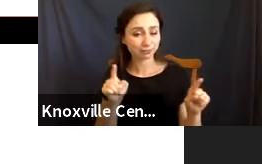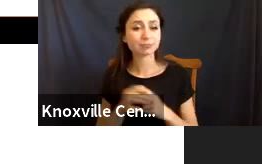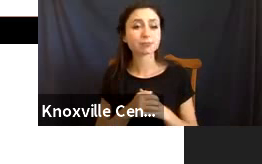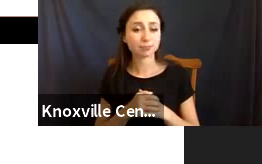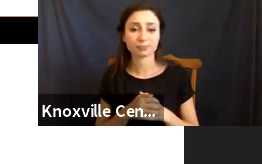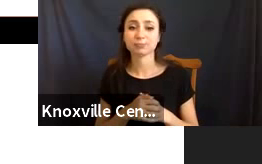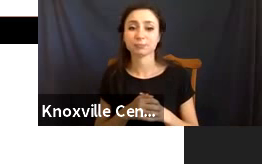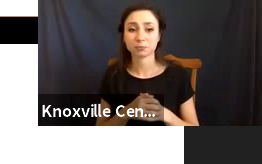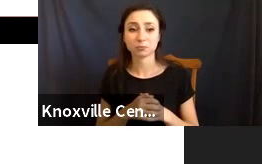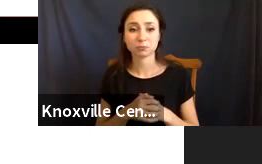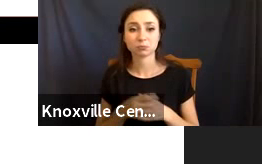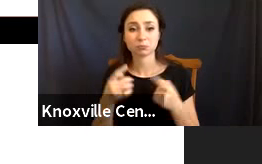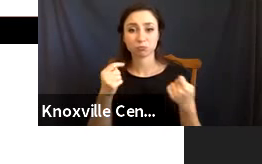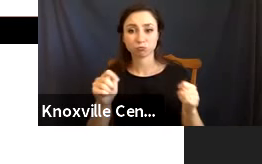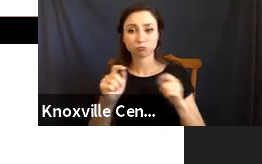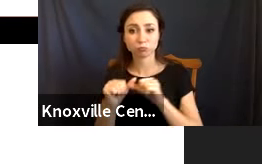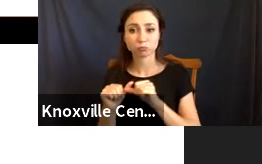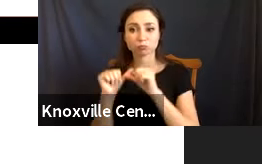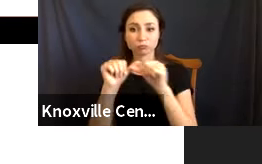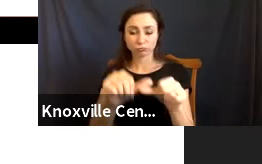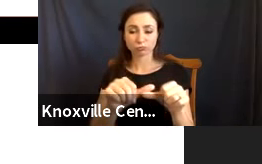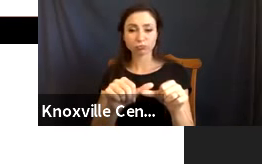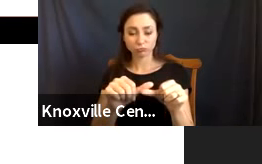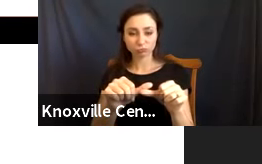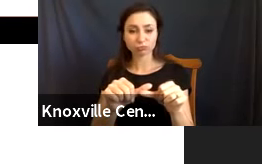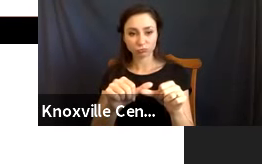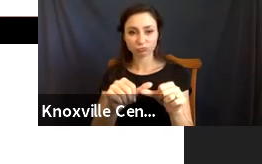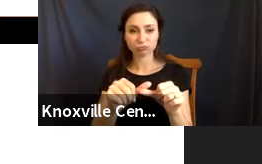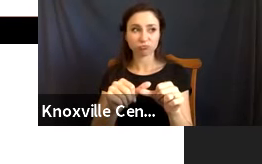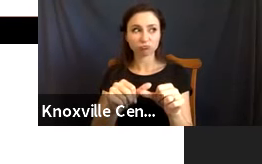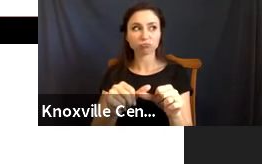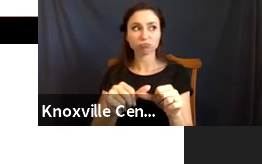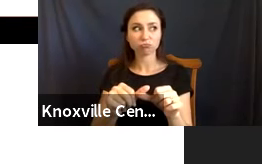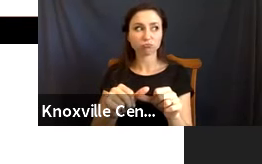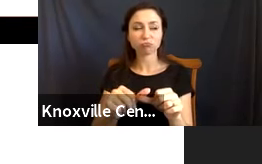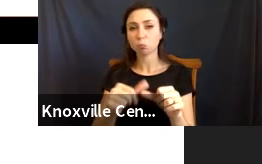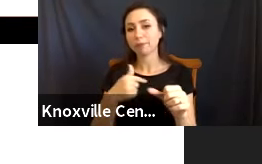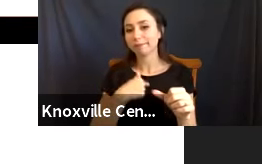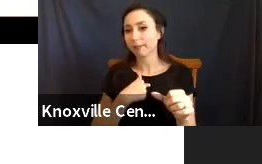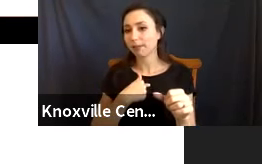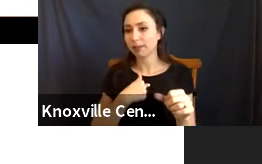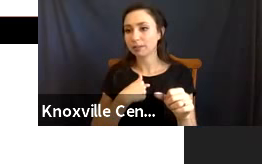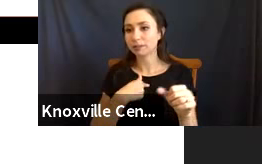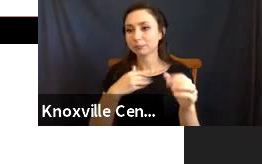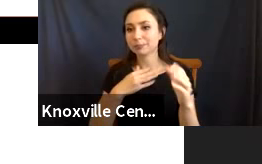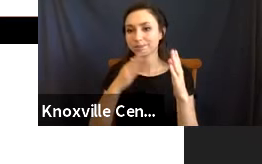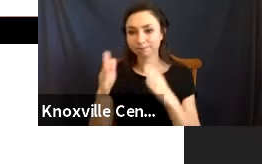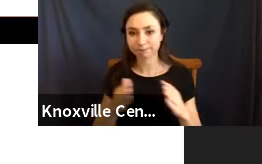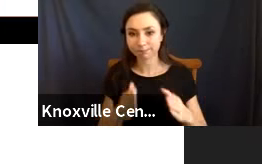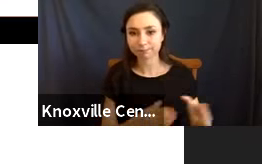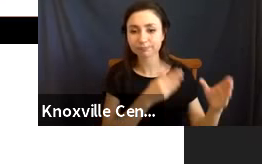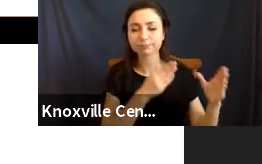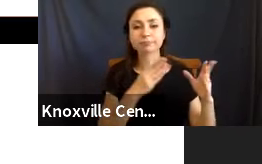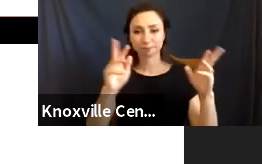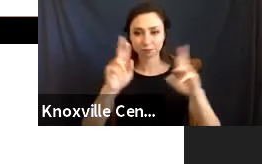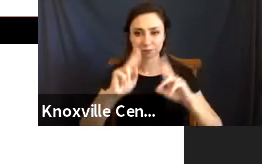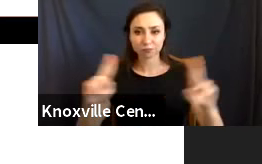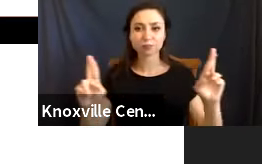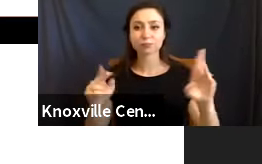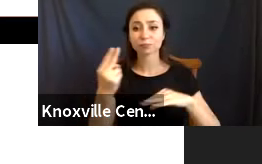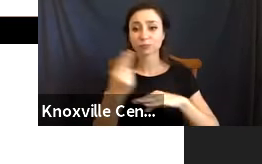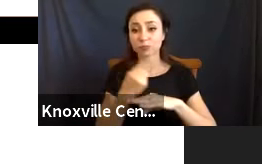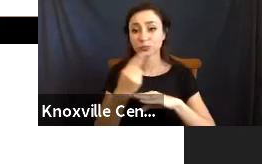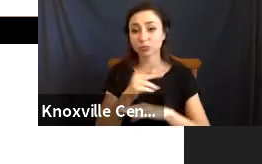been consistently kind of in what I've been preparing, use that Tennessee Department of Health